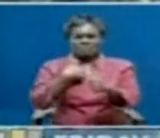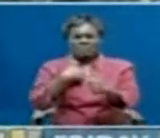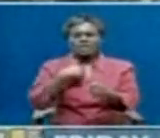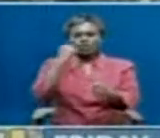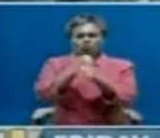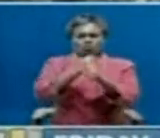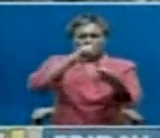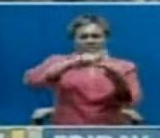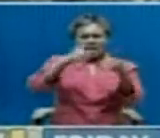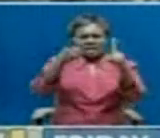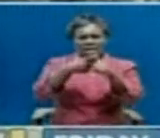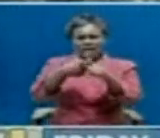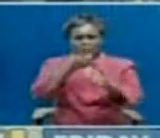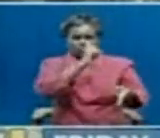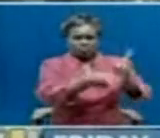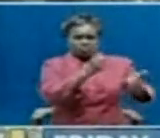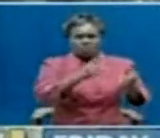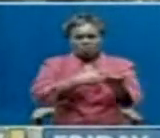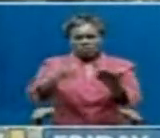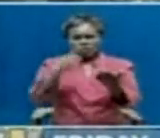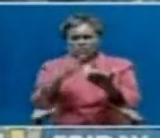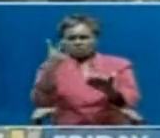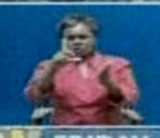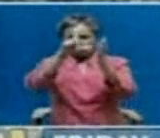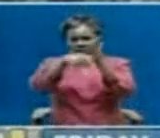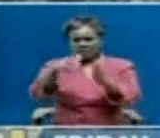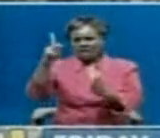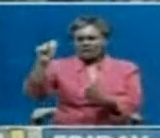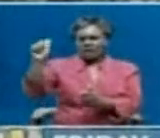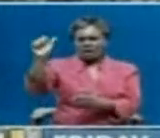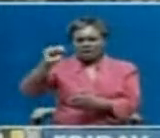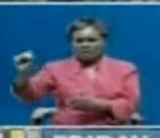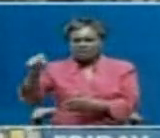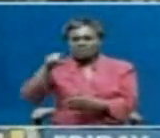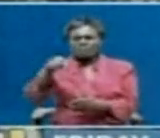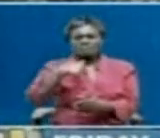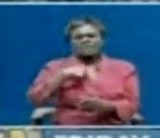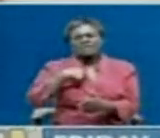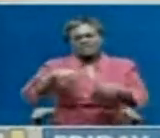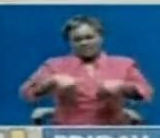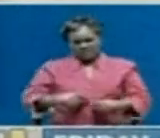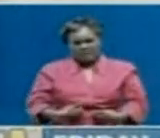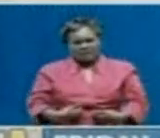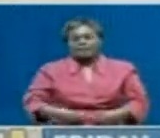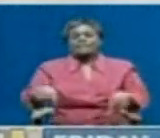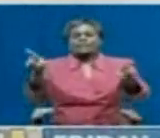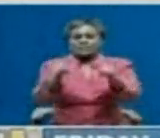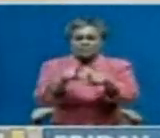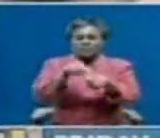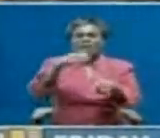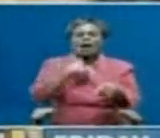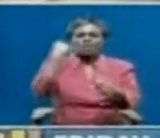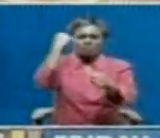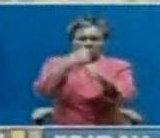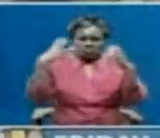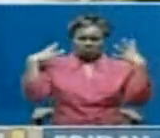standard chartered, alafu after 2 weeks nikakimbia Kass FM. So mwaka huu kabisa nimechianda. Jepkosgei, who has been working